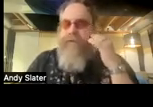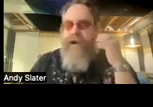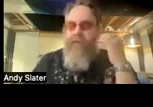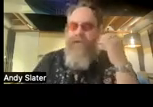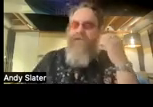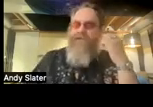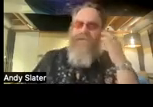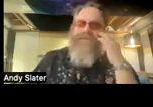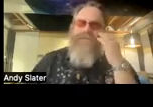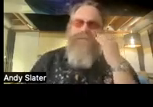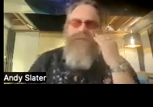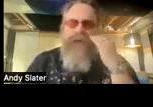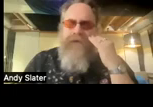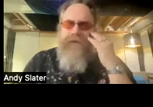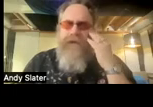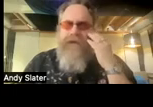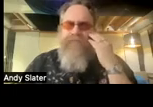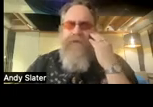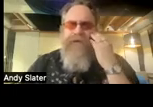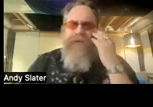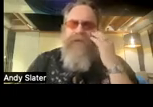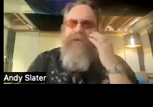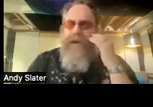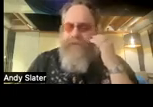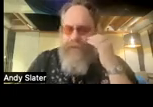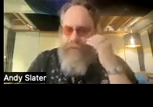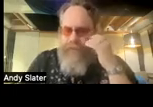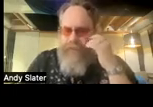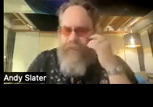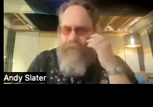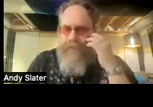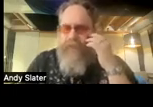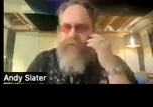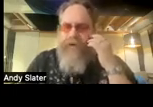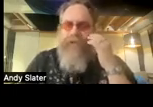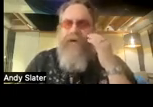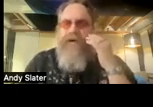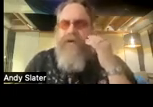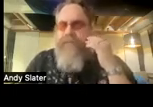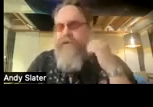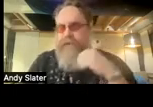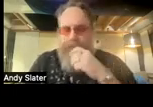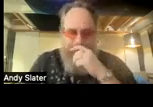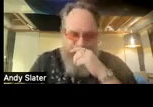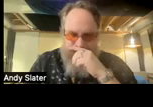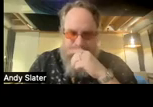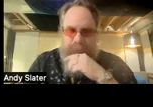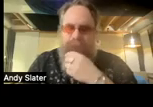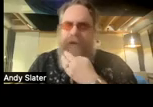move forward, I want to just give you the option to mute or lower the volume when I play